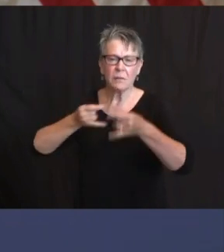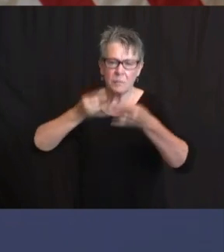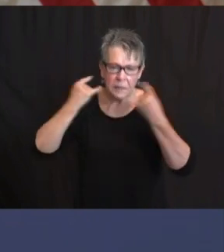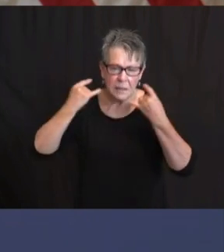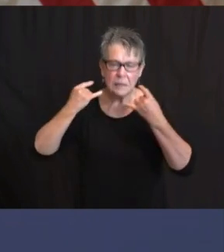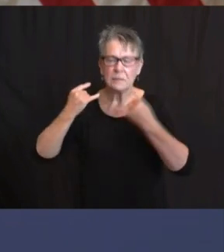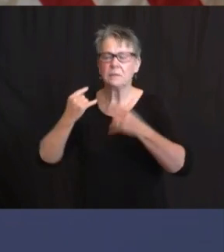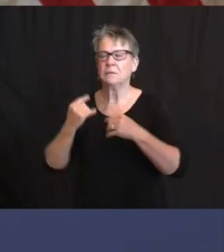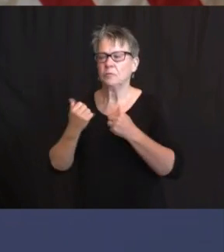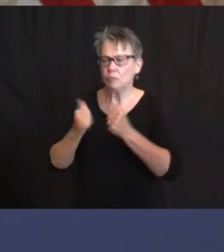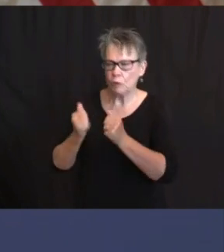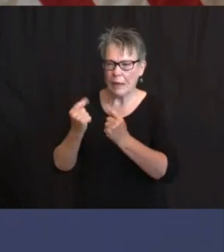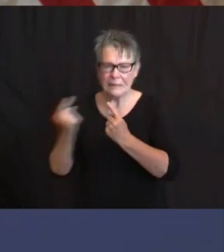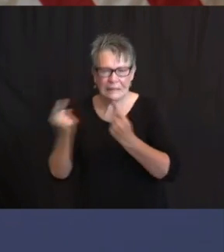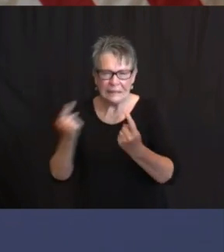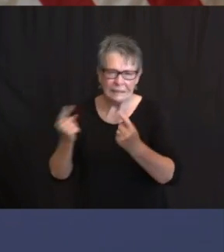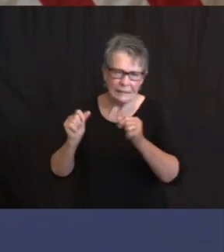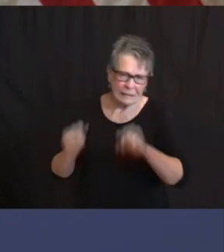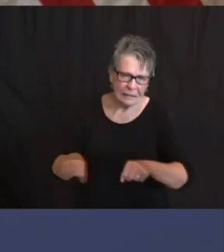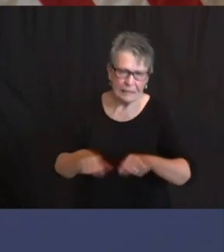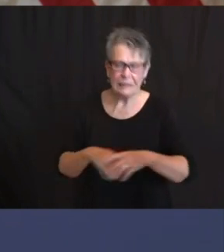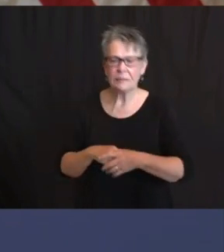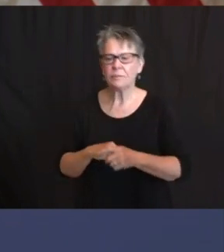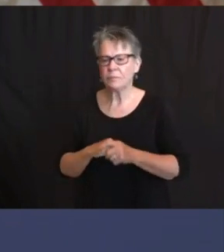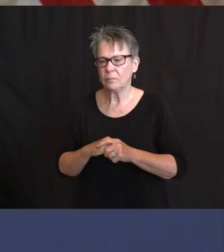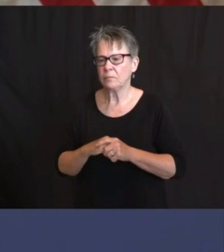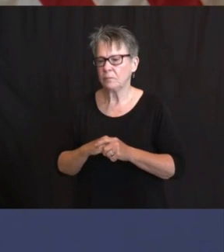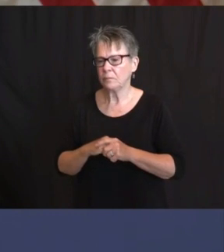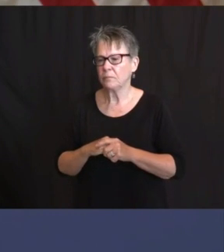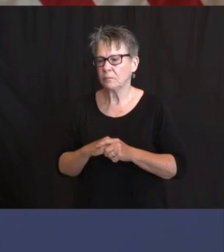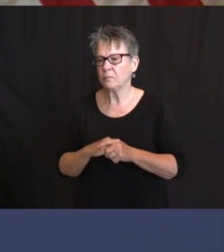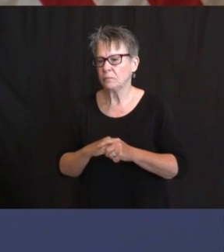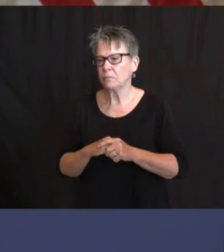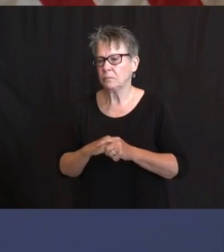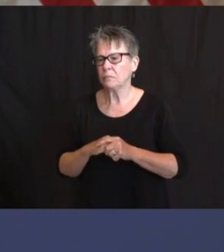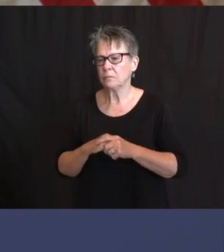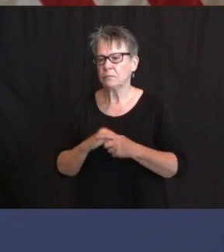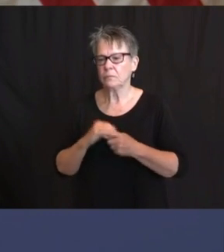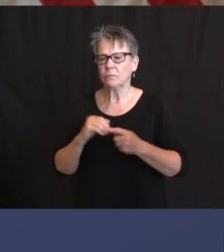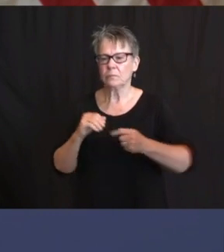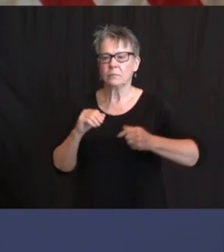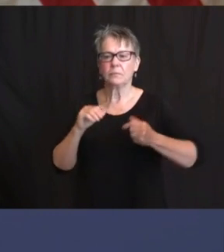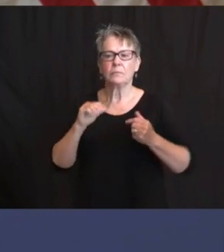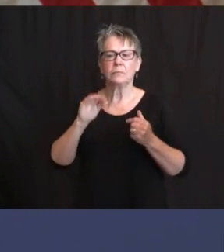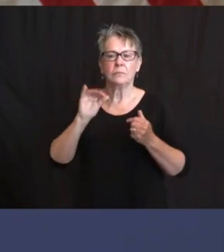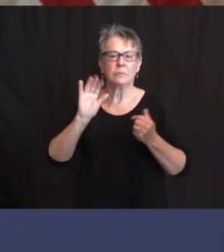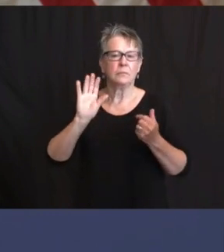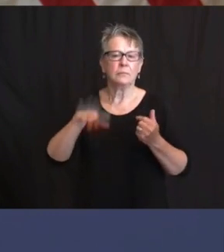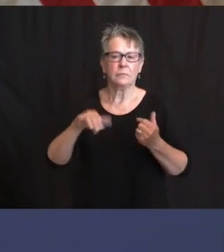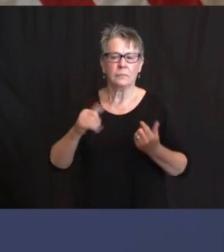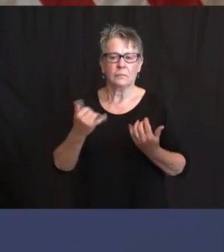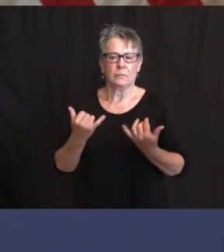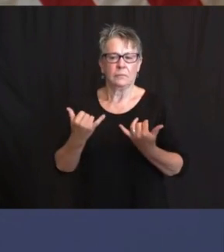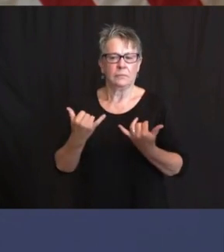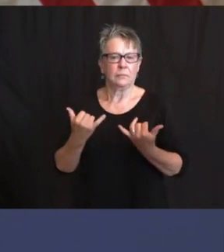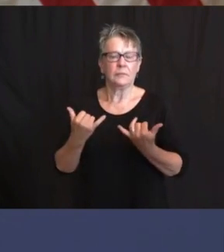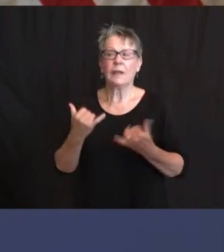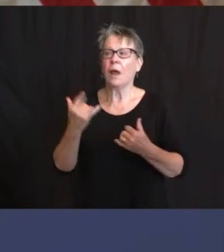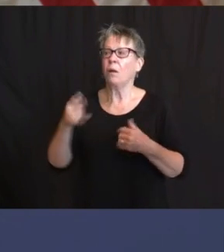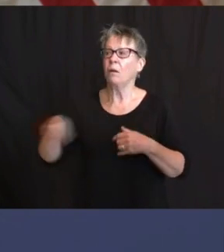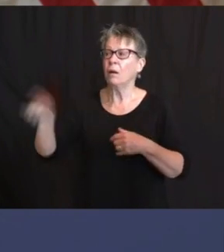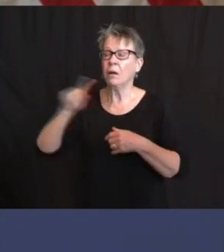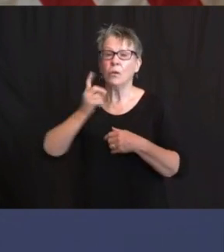but and in doing so, institutions will have to develop quarantine and isolation on campus